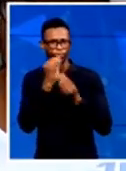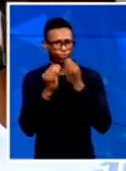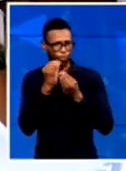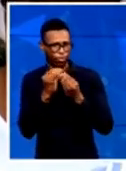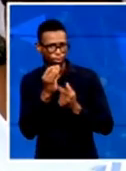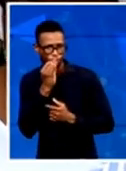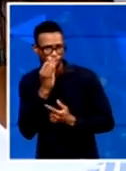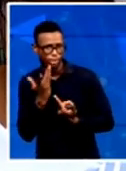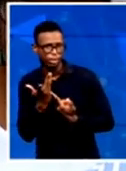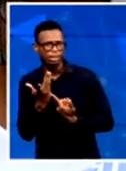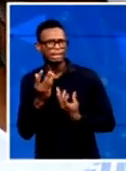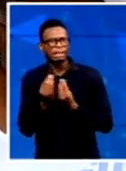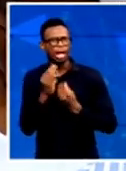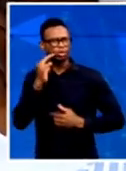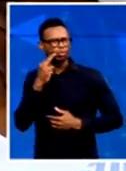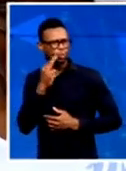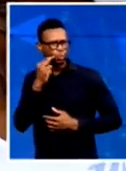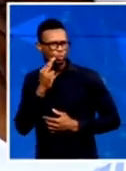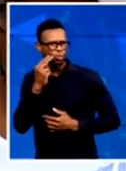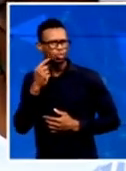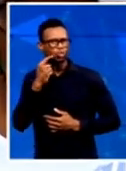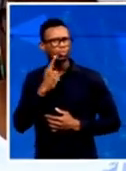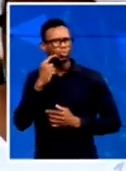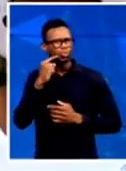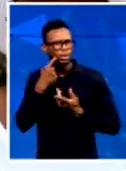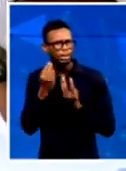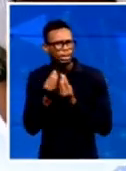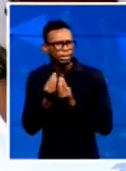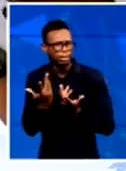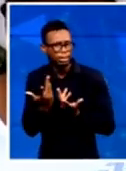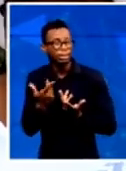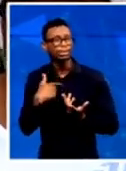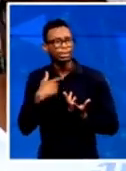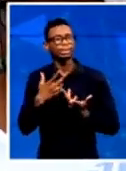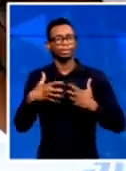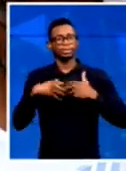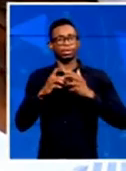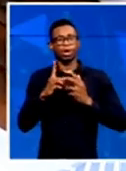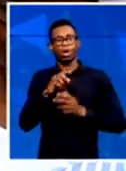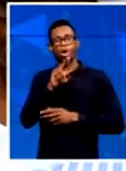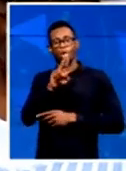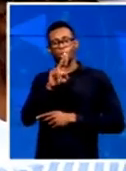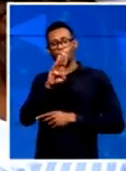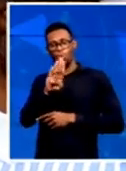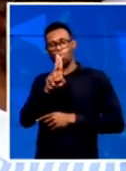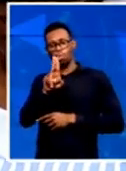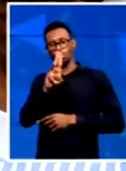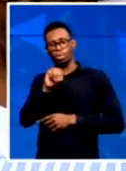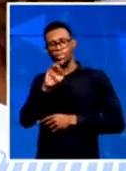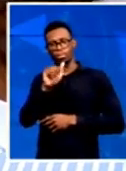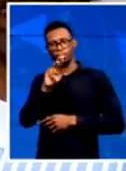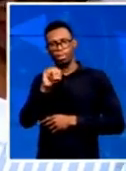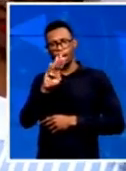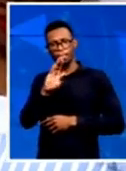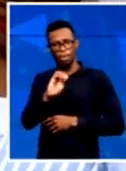broaden this, and so that is why we came up with Ubumbano Homestead, or Ubumbano Eats, Homestead Eats rather, and that is